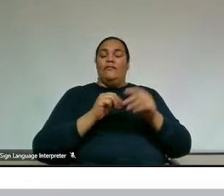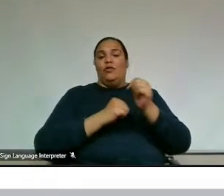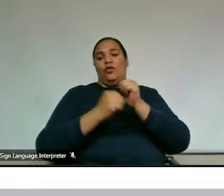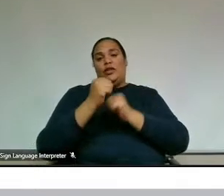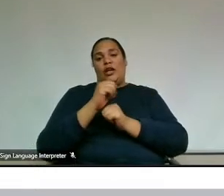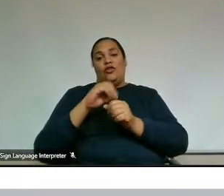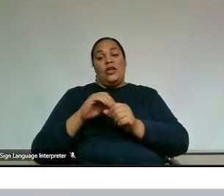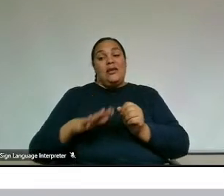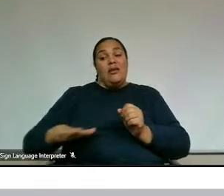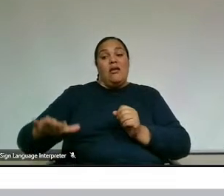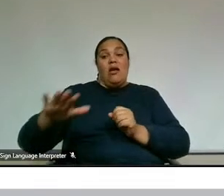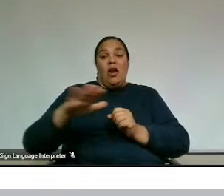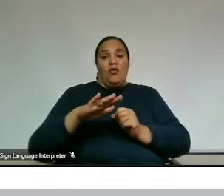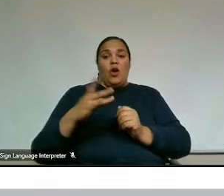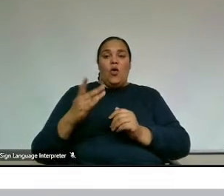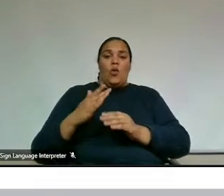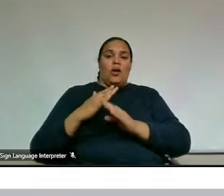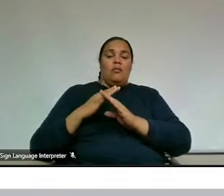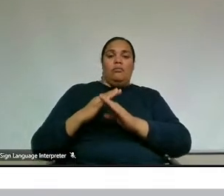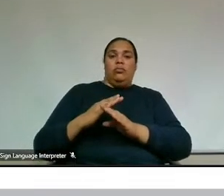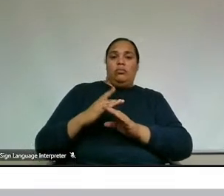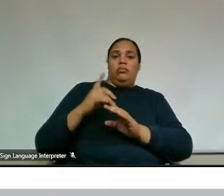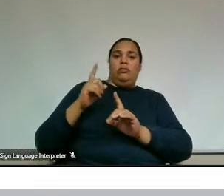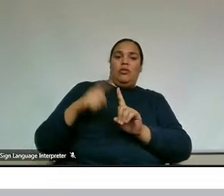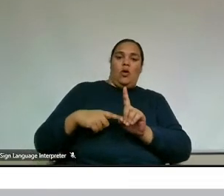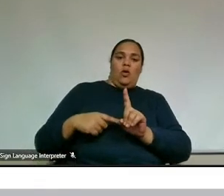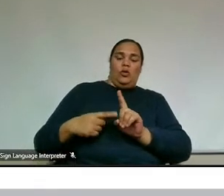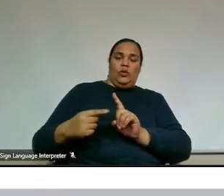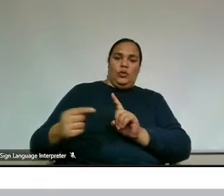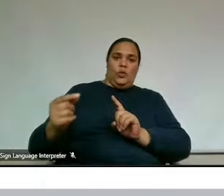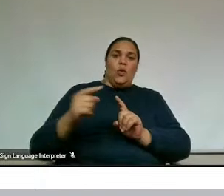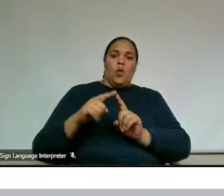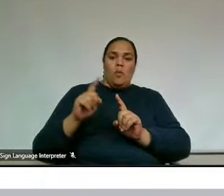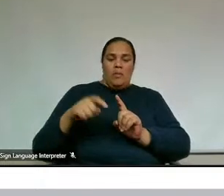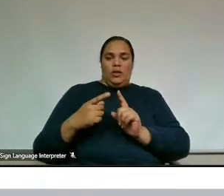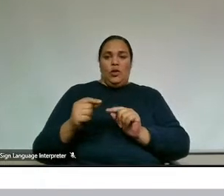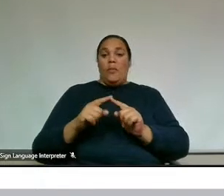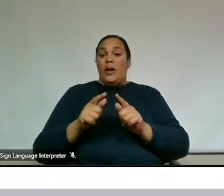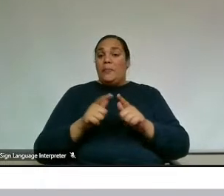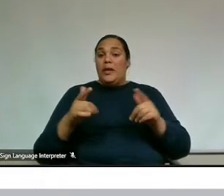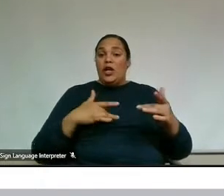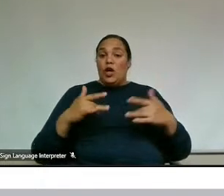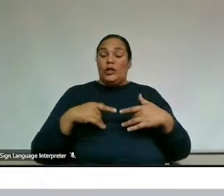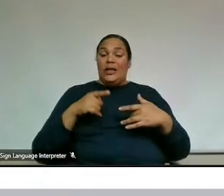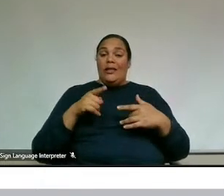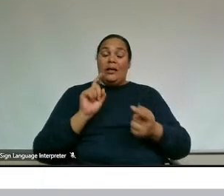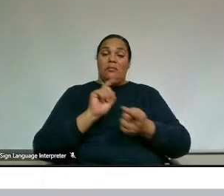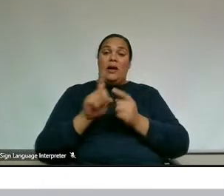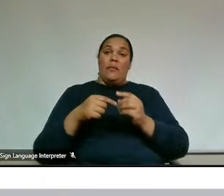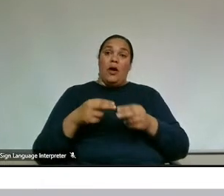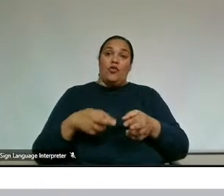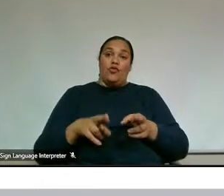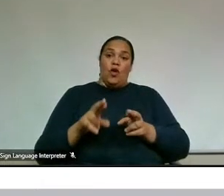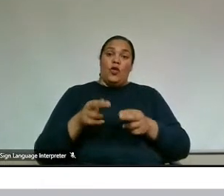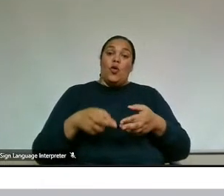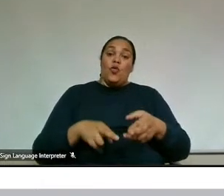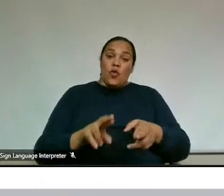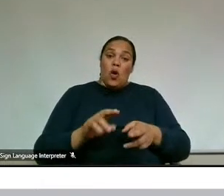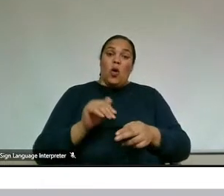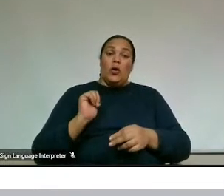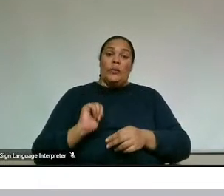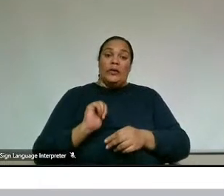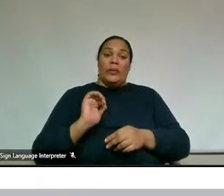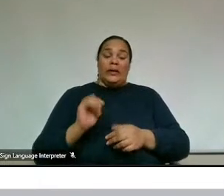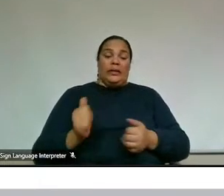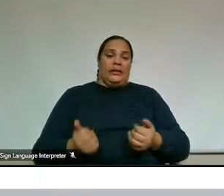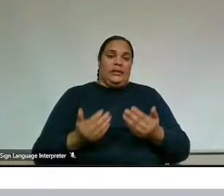an area of jurisdiction. Now, one of the major concerns that we are addressing with roads is the municipal